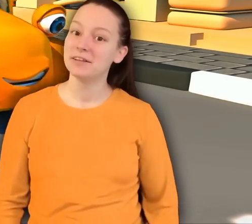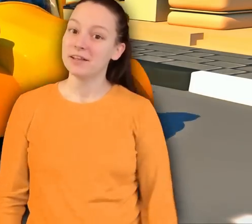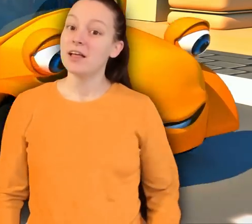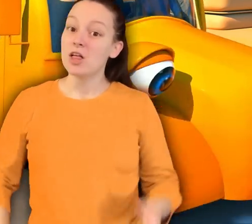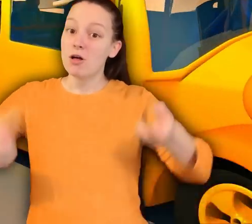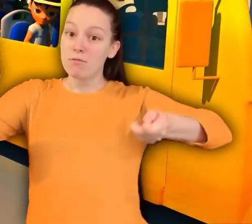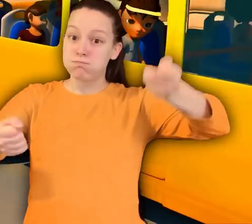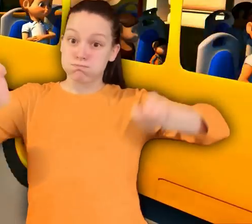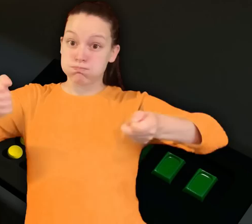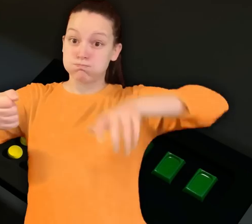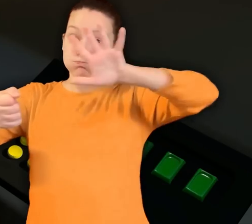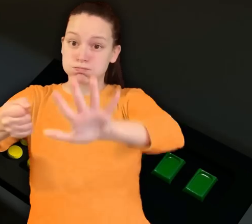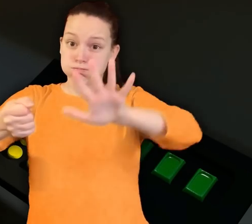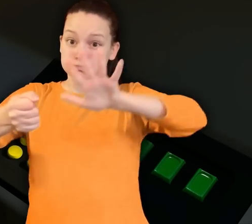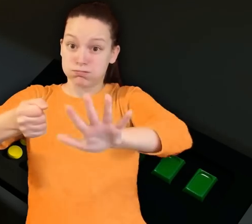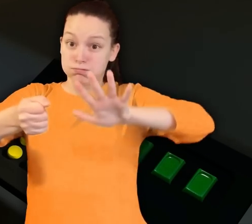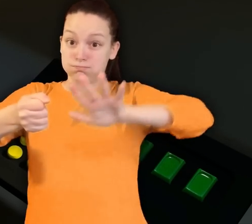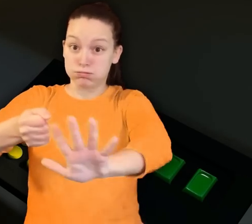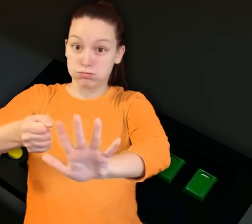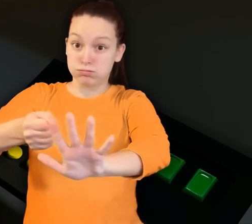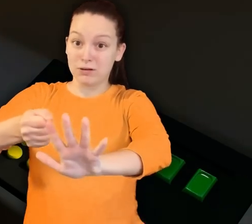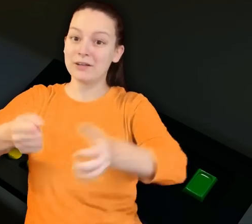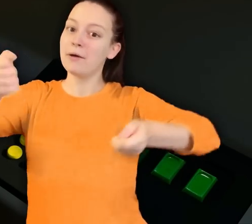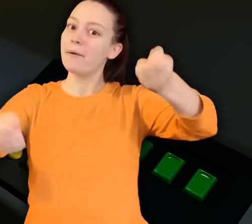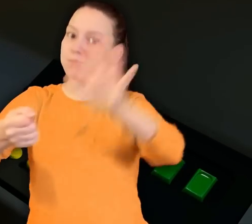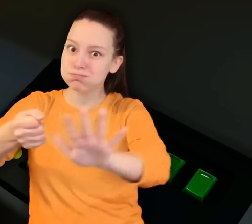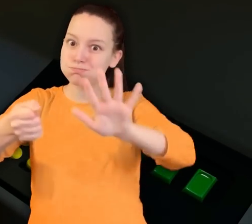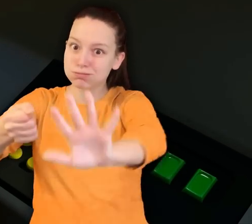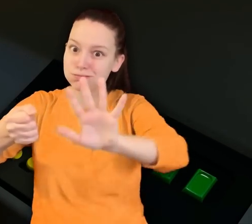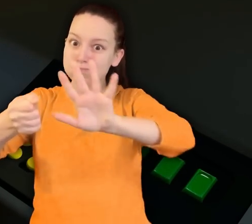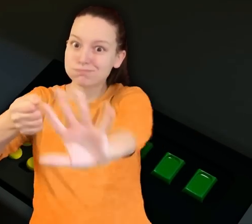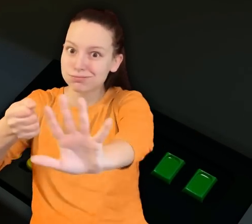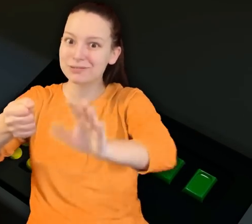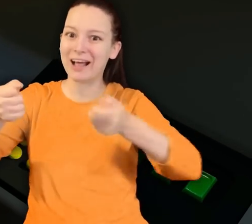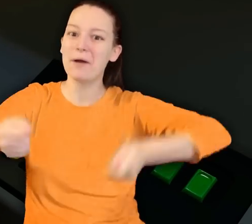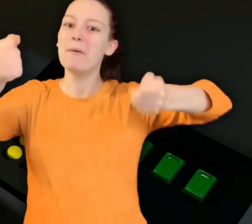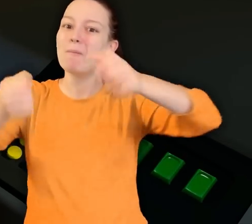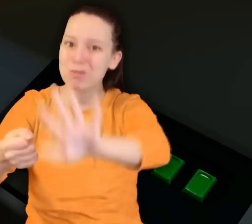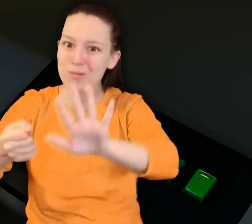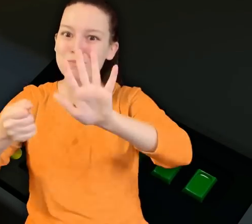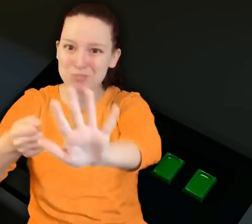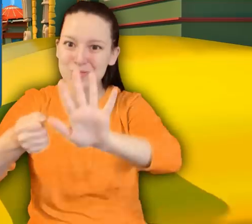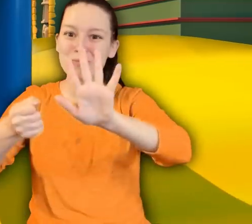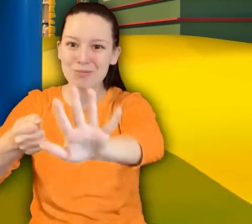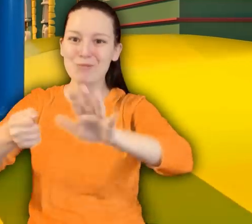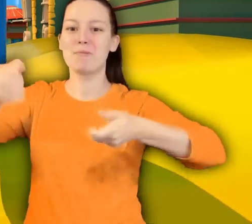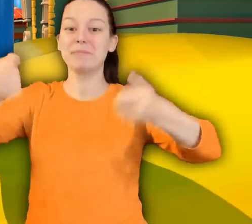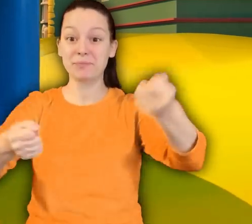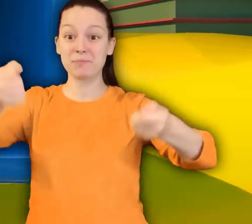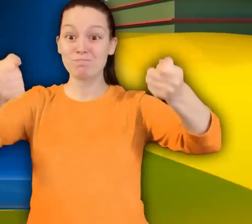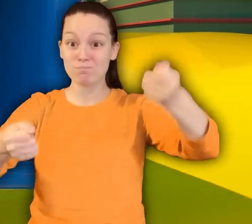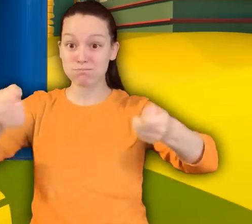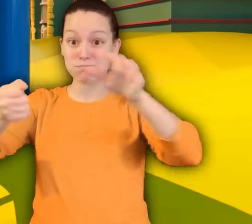the horn on the bus goes beep beep beep beep beep beep beep beep beep